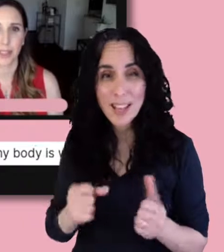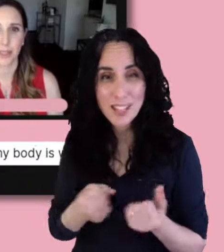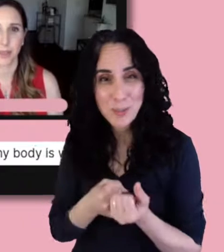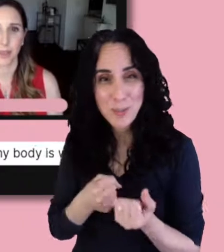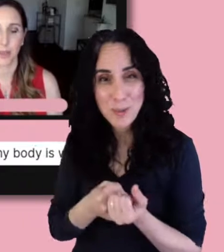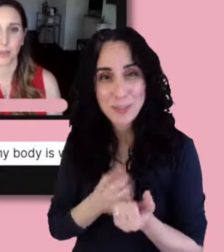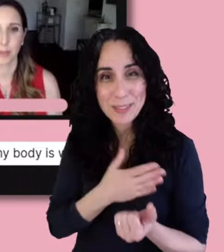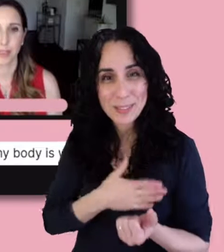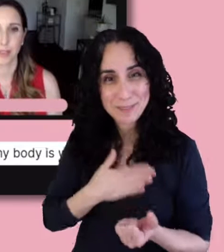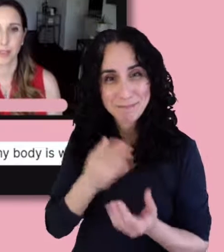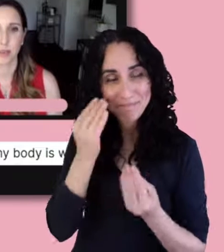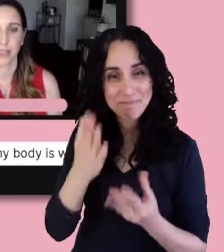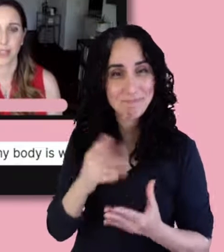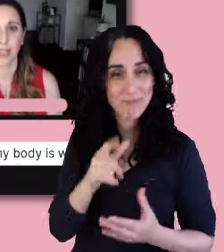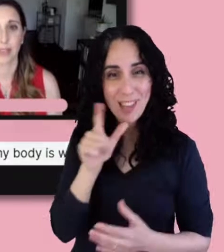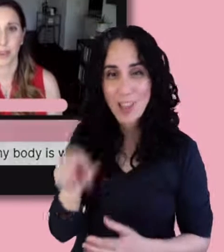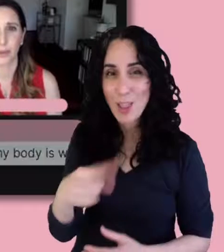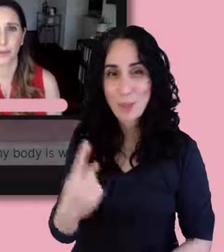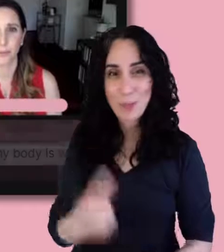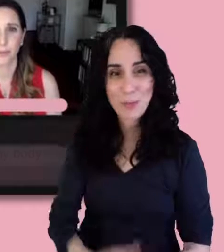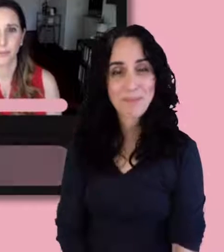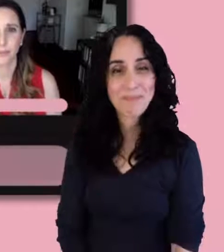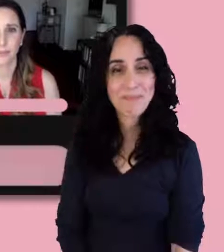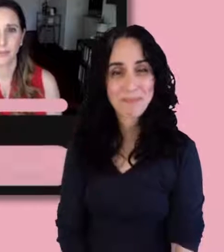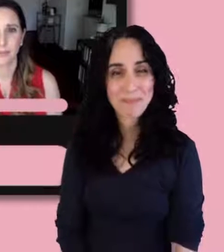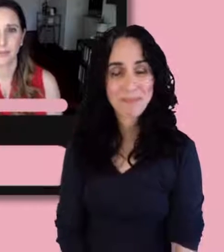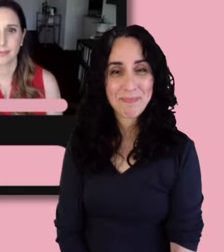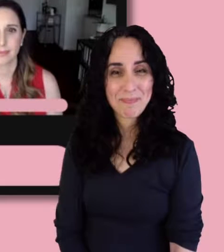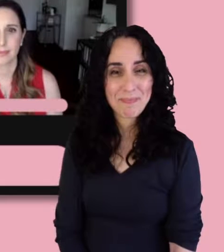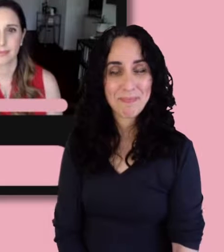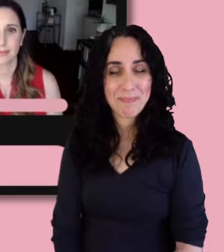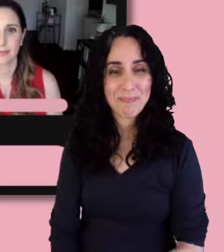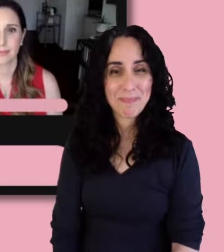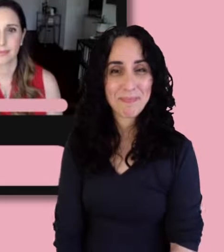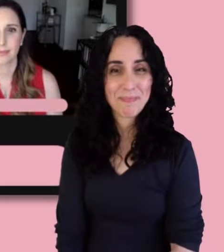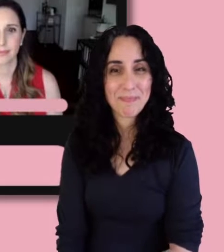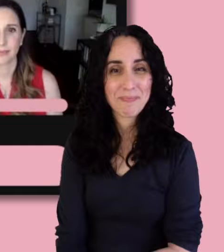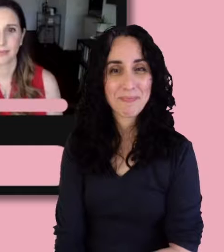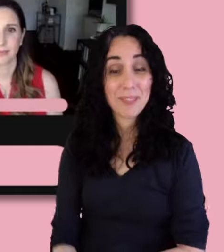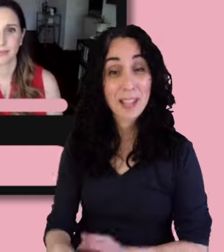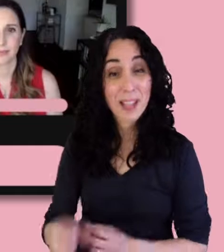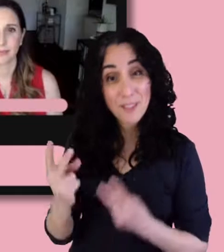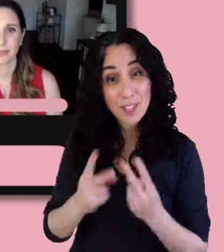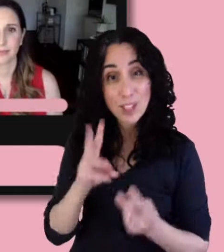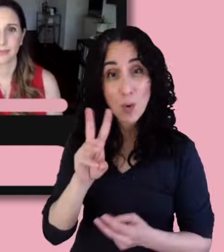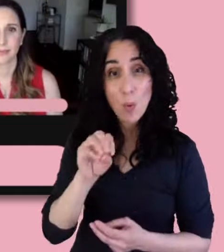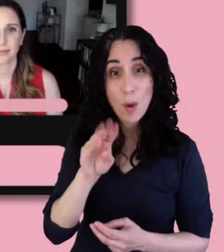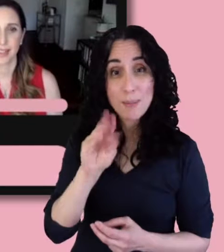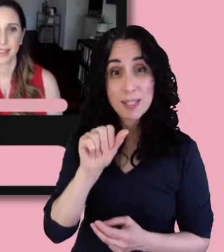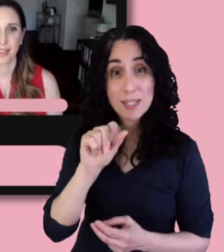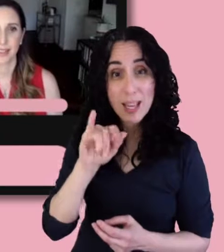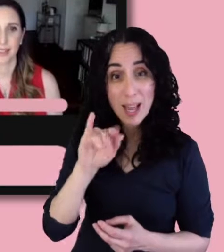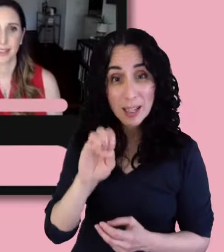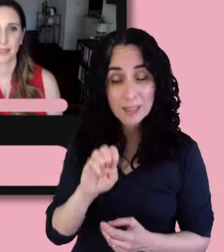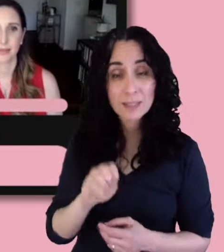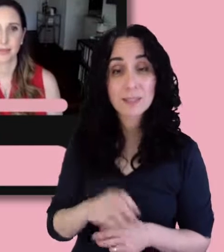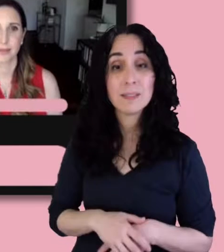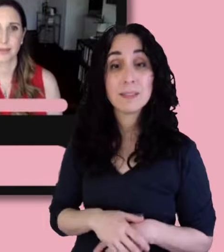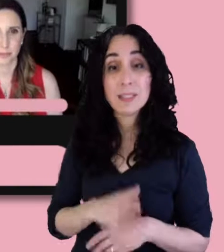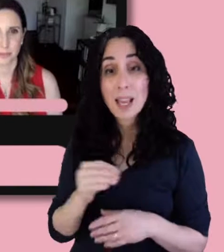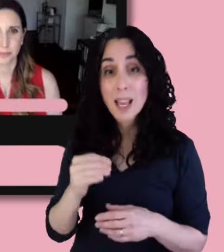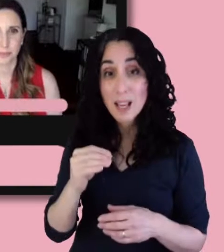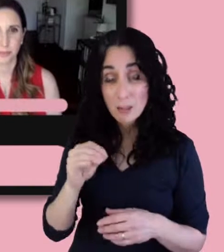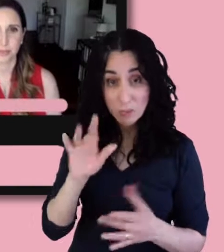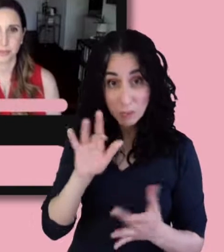I can support, please know that you're not alone. Yes. And they can visit your website and reach out